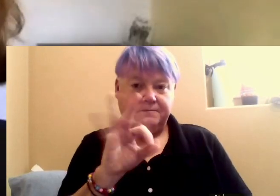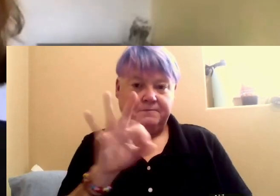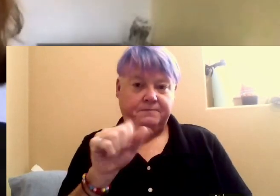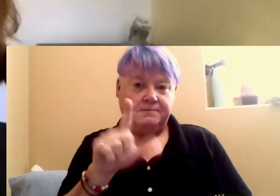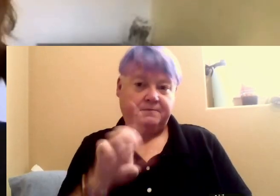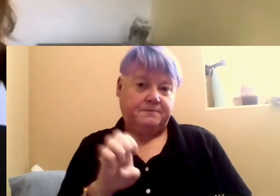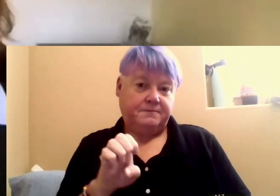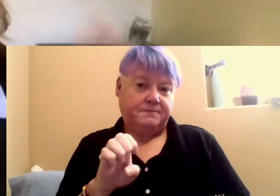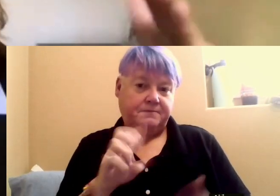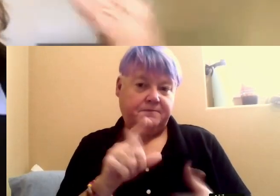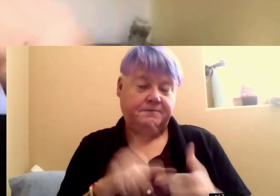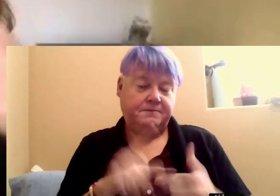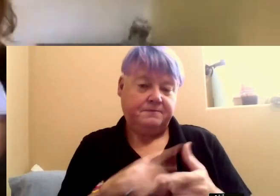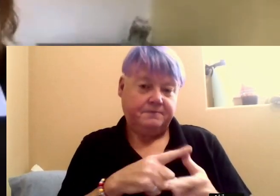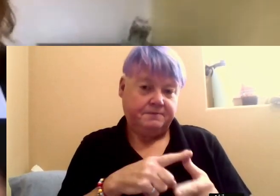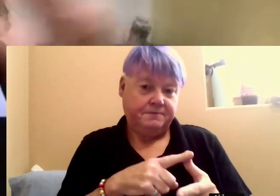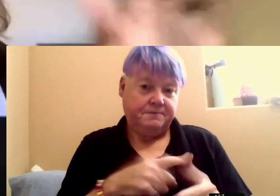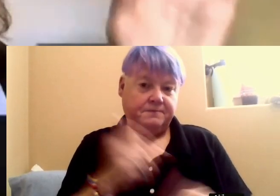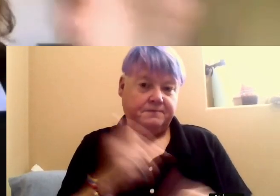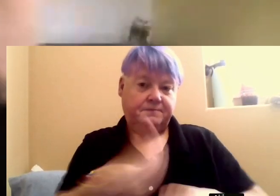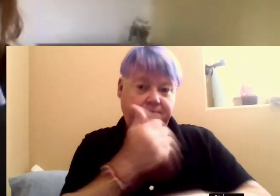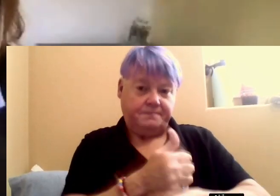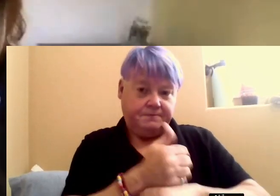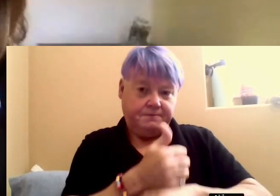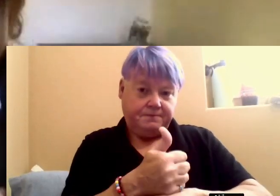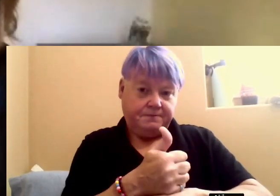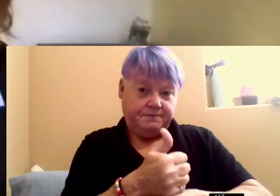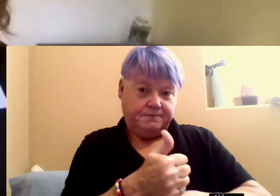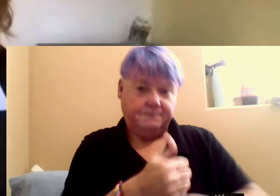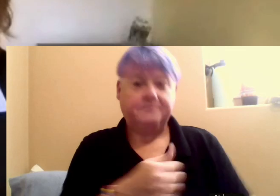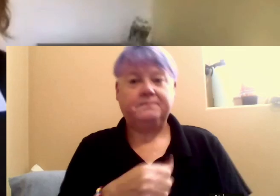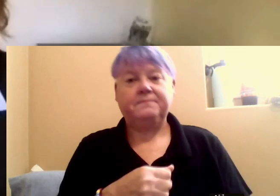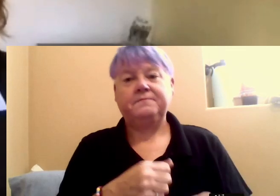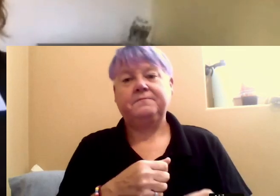little screenwriting structure, my sort of tentpole